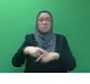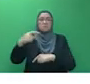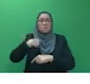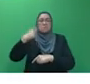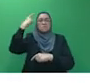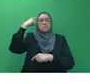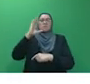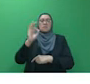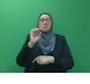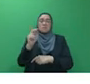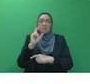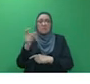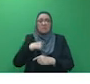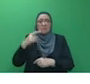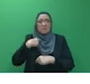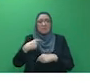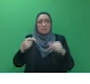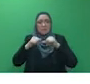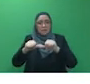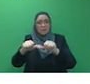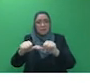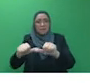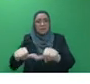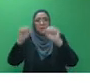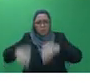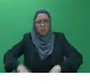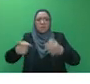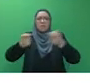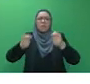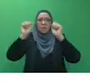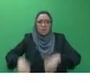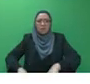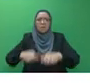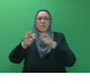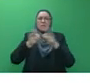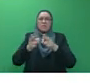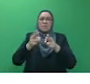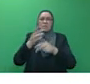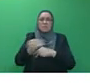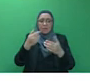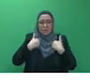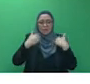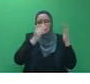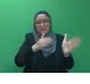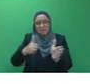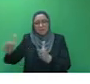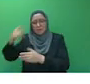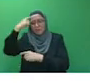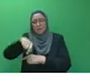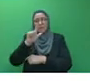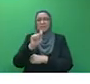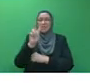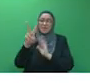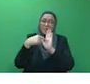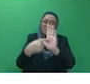we're like all right all right this this thing can be contained and life can get back to normal so we were really looking forward to that we still had plans uh with